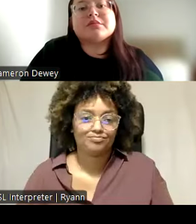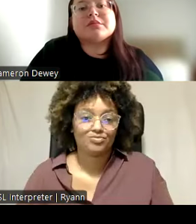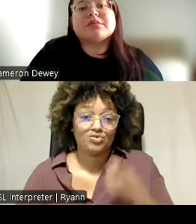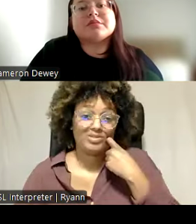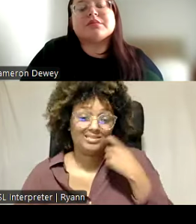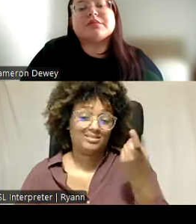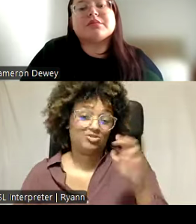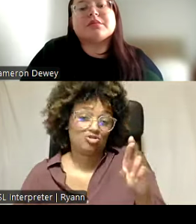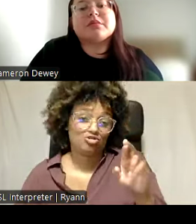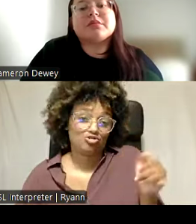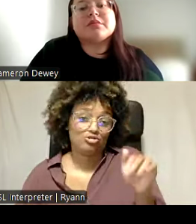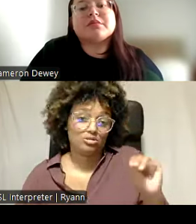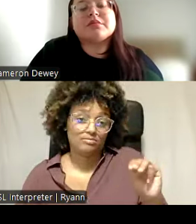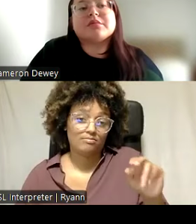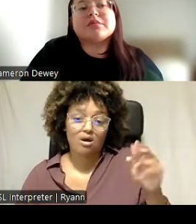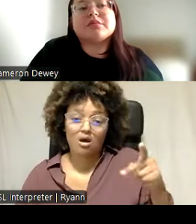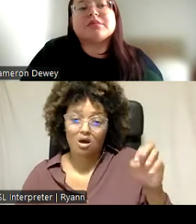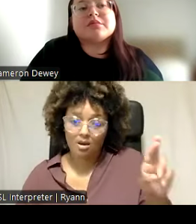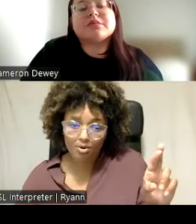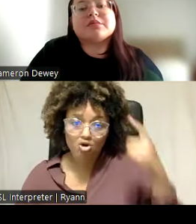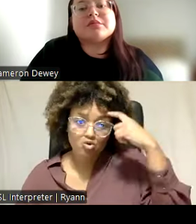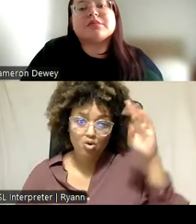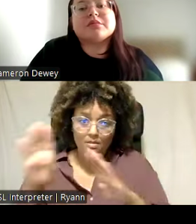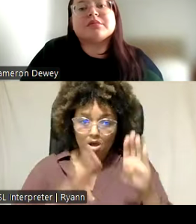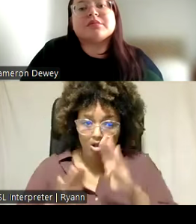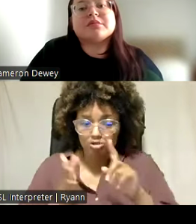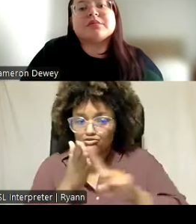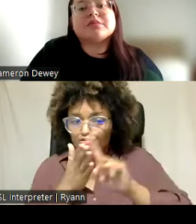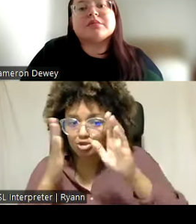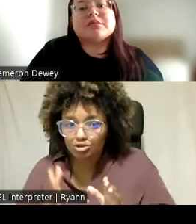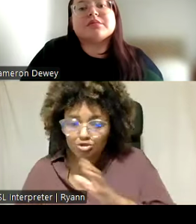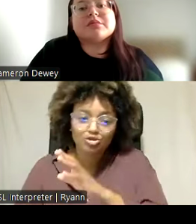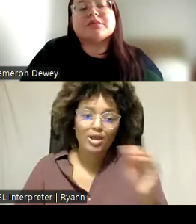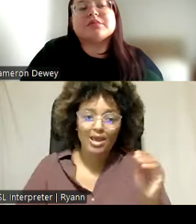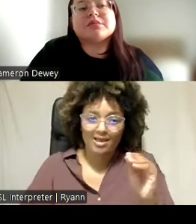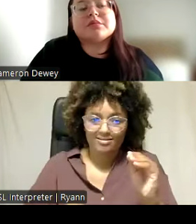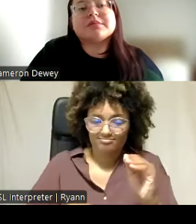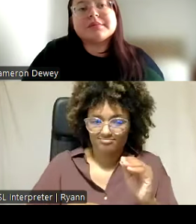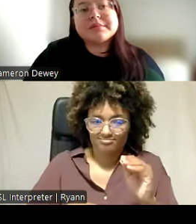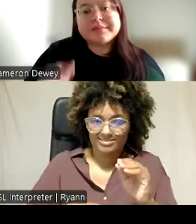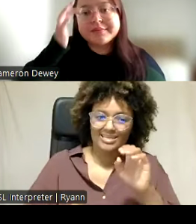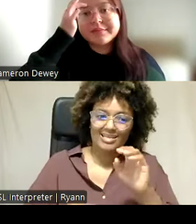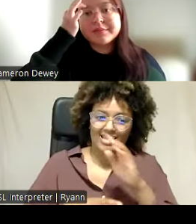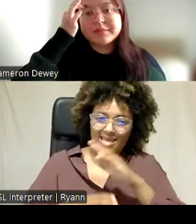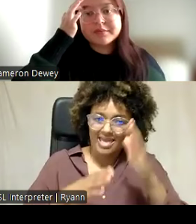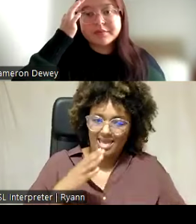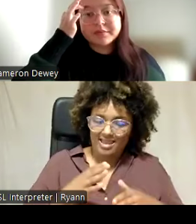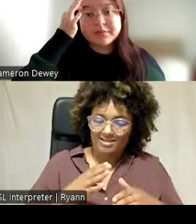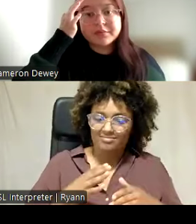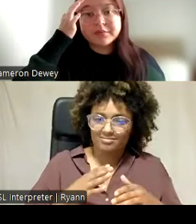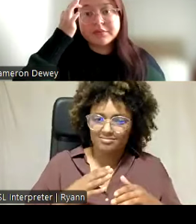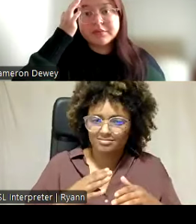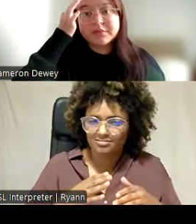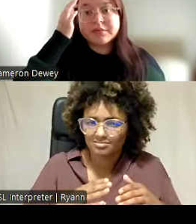neurobiology researcher and End Violence Against Women International, has suggested shifting the